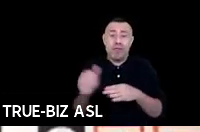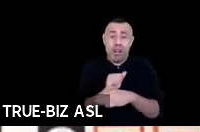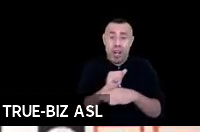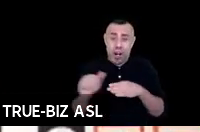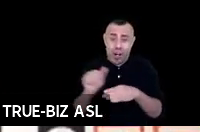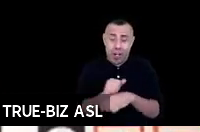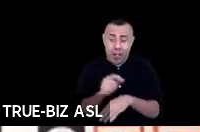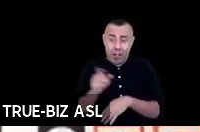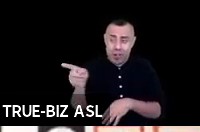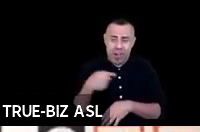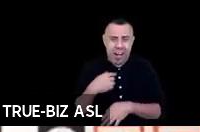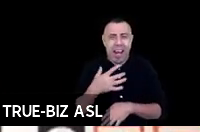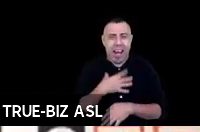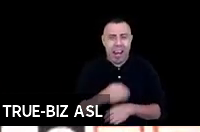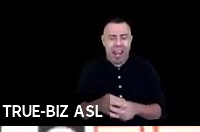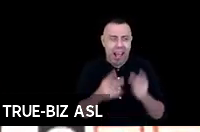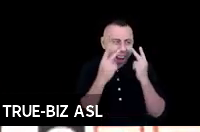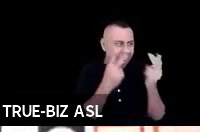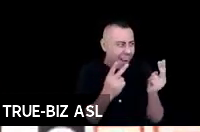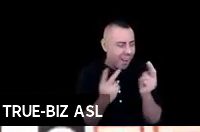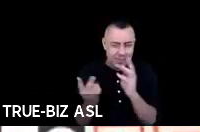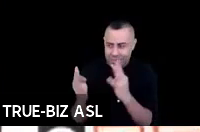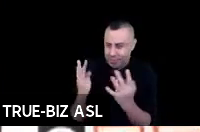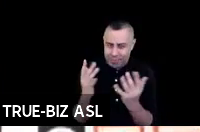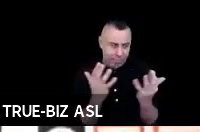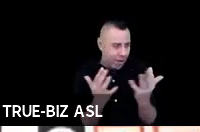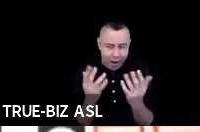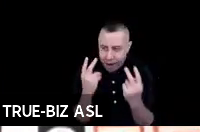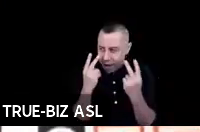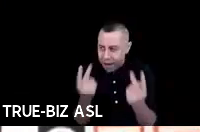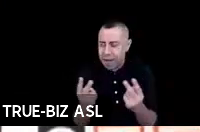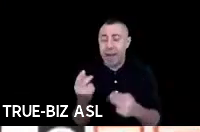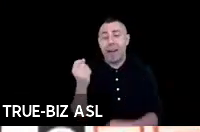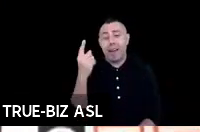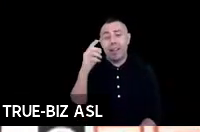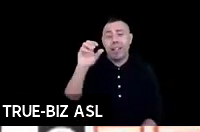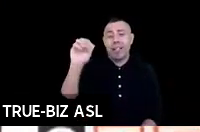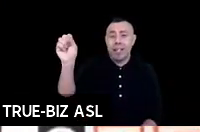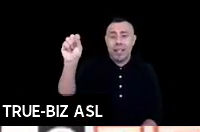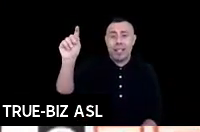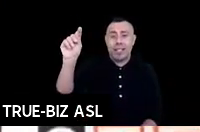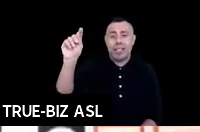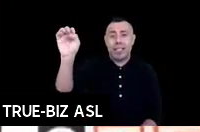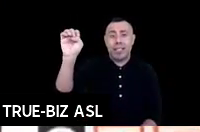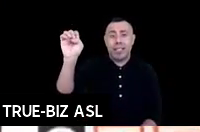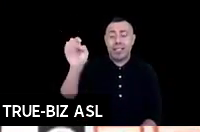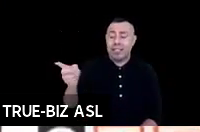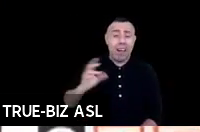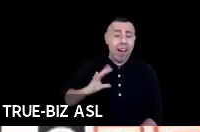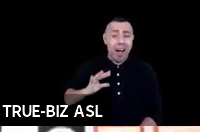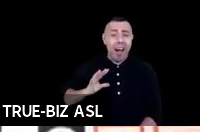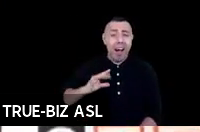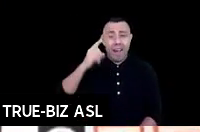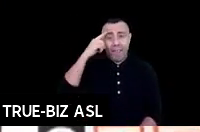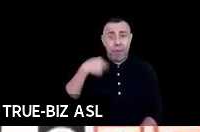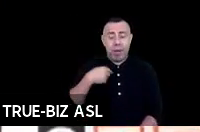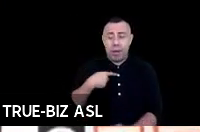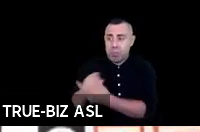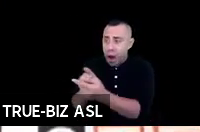of getting to see everyone. Because one of the things about STE for me is like I finally met people who I can get along